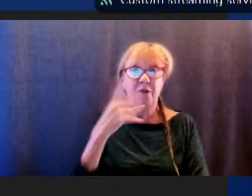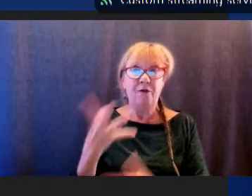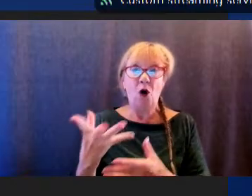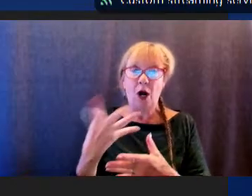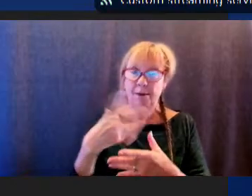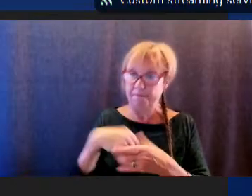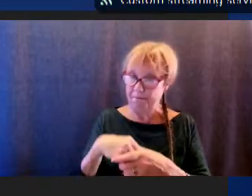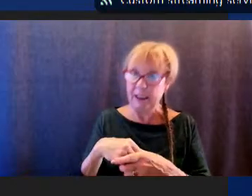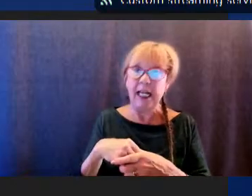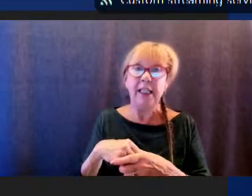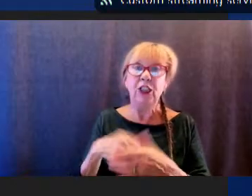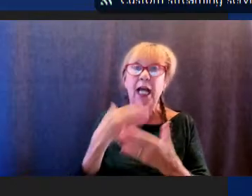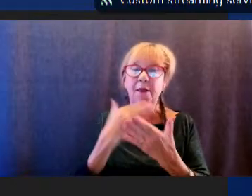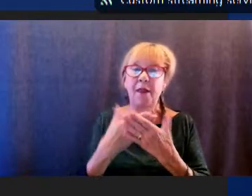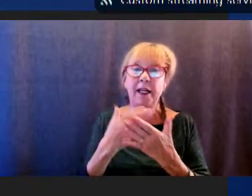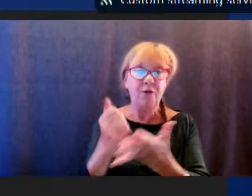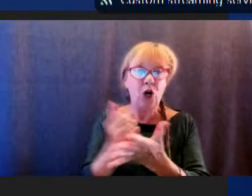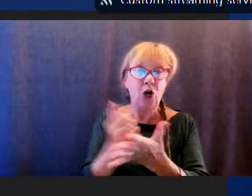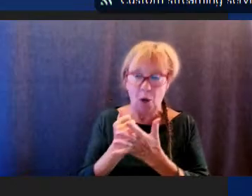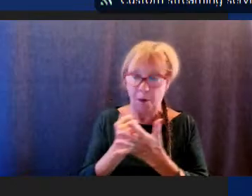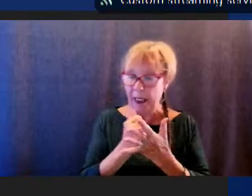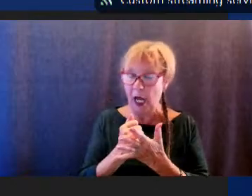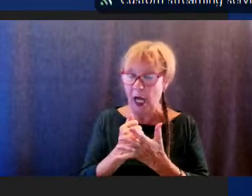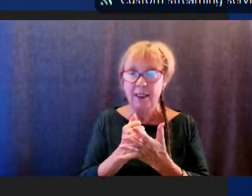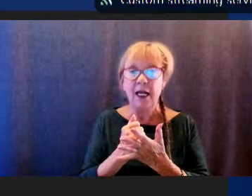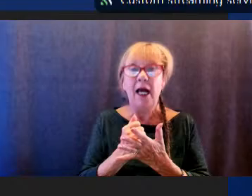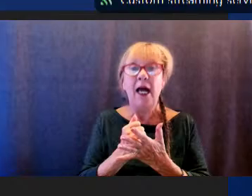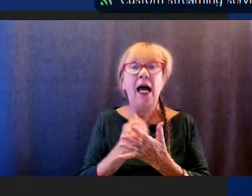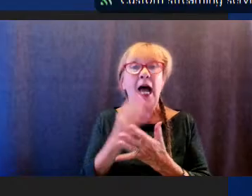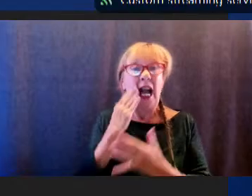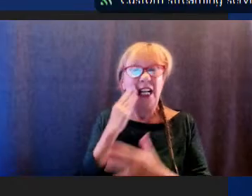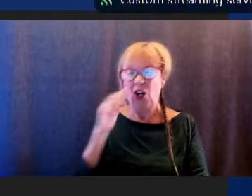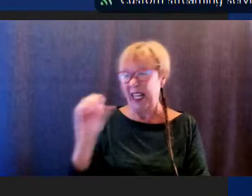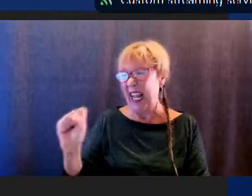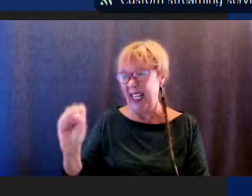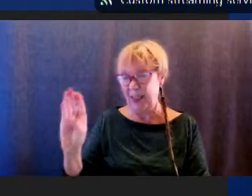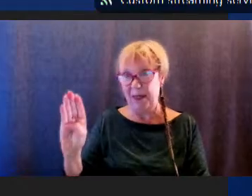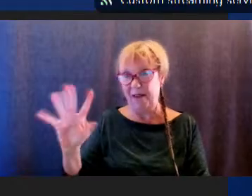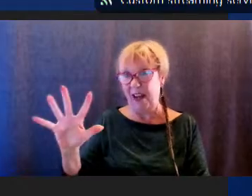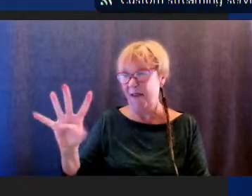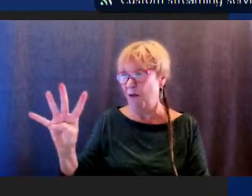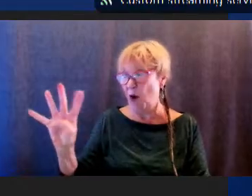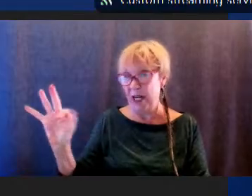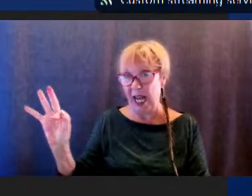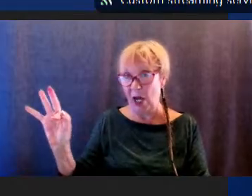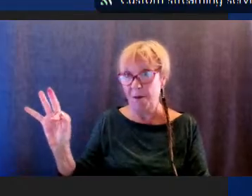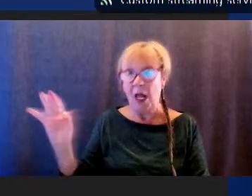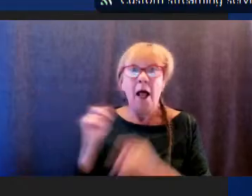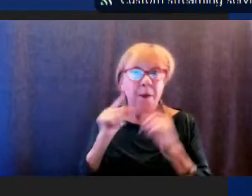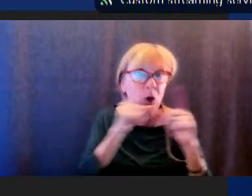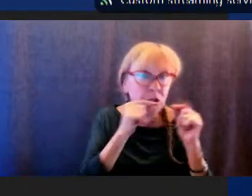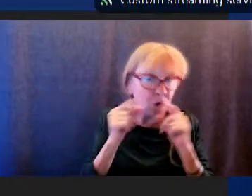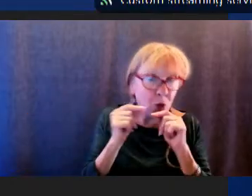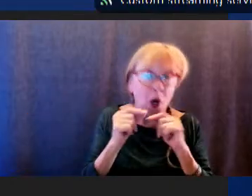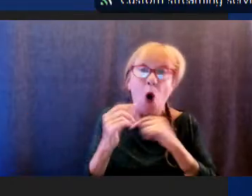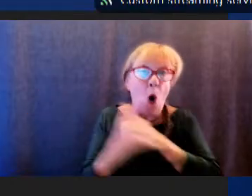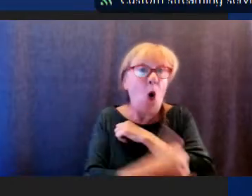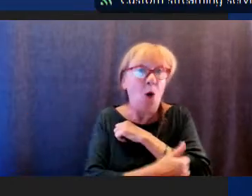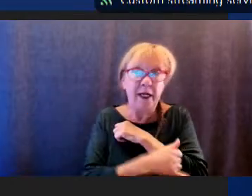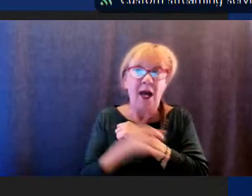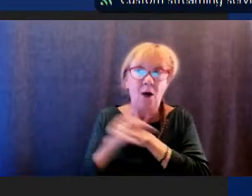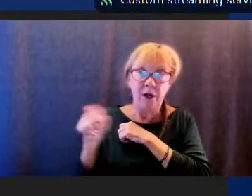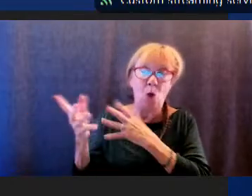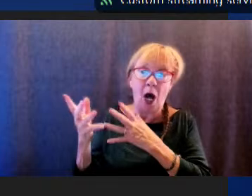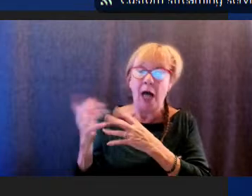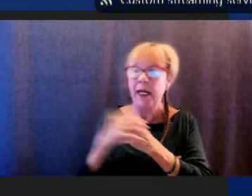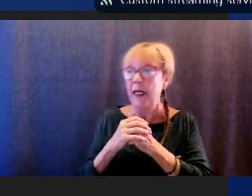And again, please, I've noticed like with SB 549, the rumor was that the county was pushing this or that there was